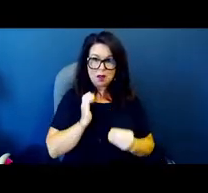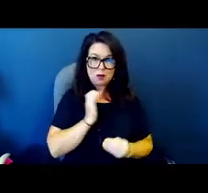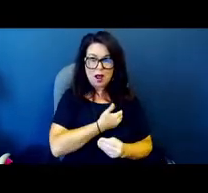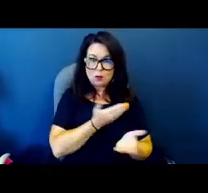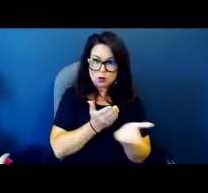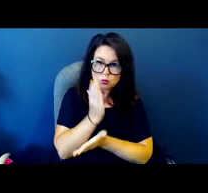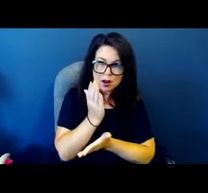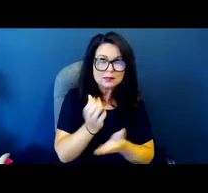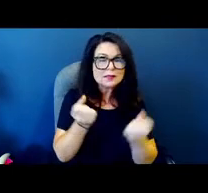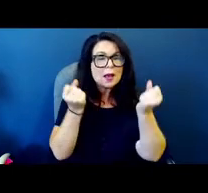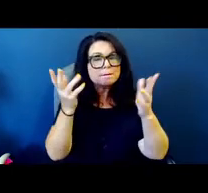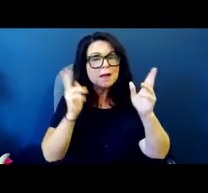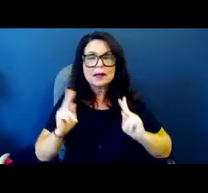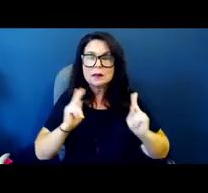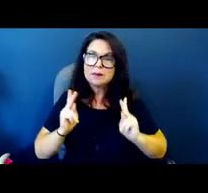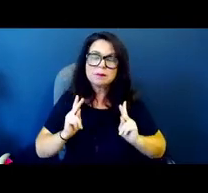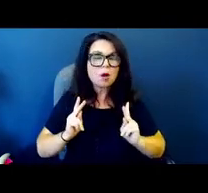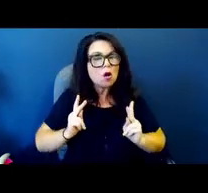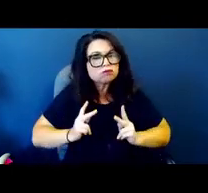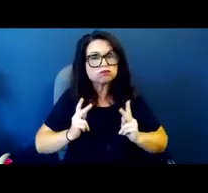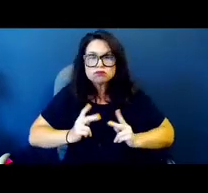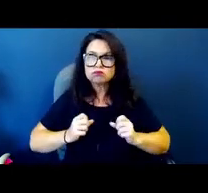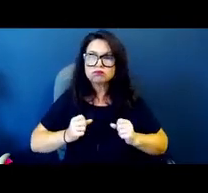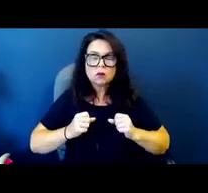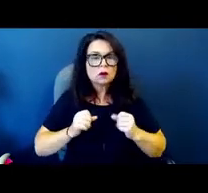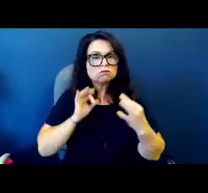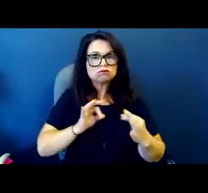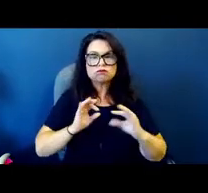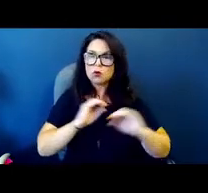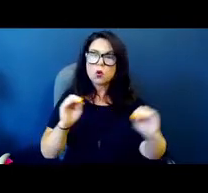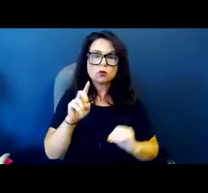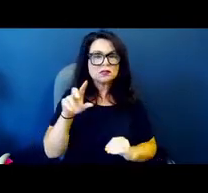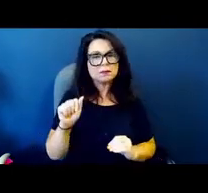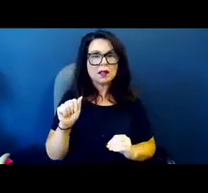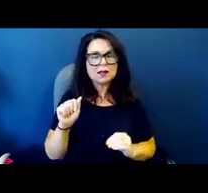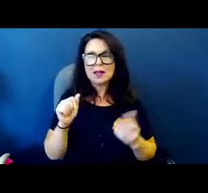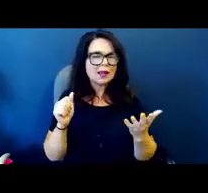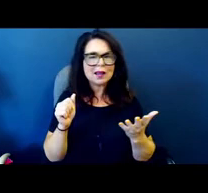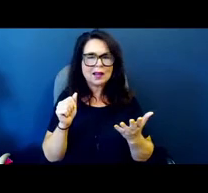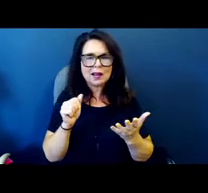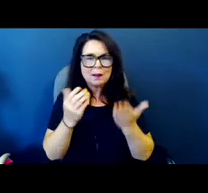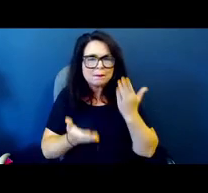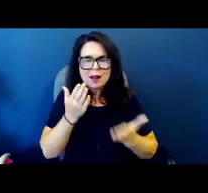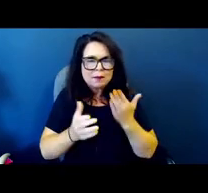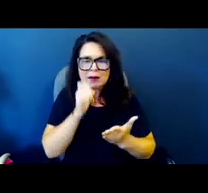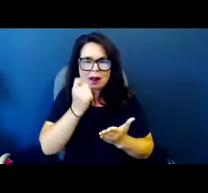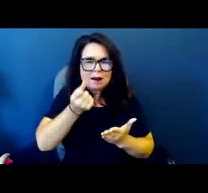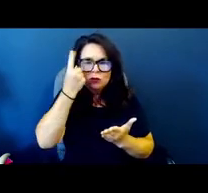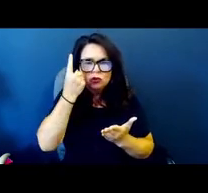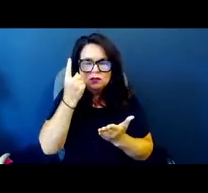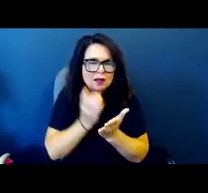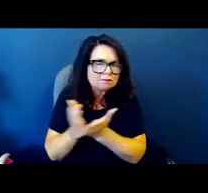non-disabled people don't understand the law, but I think people would be surprised to know how many people